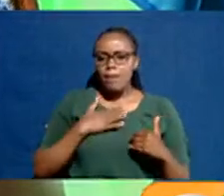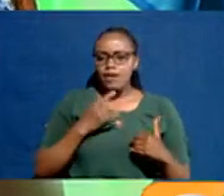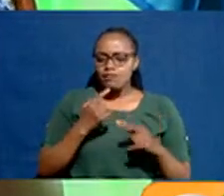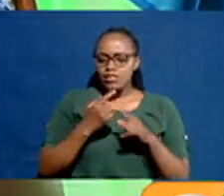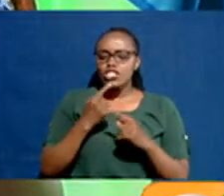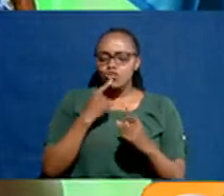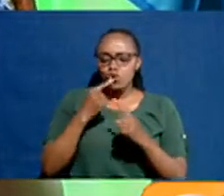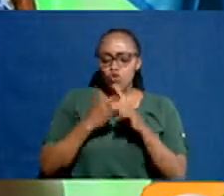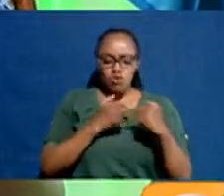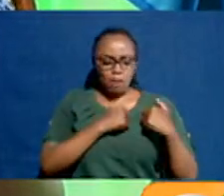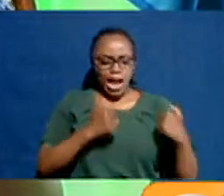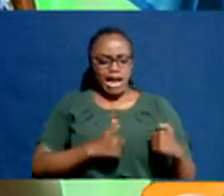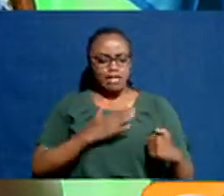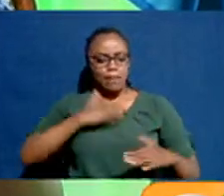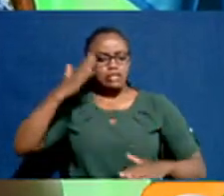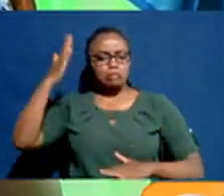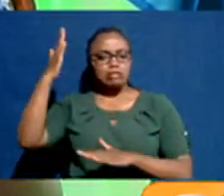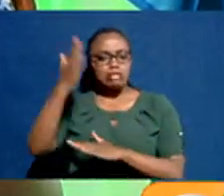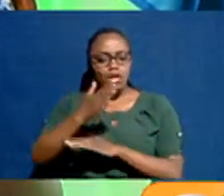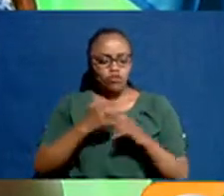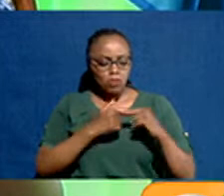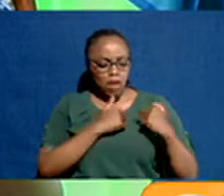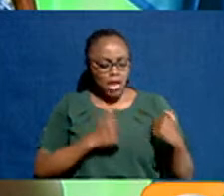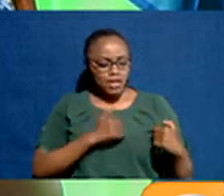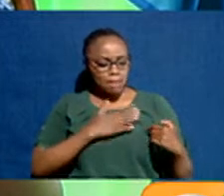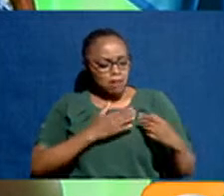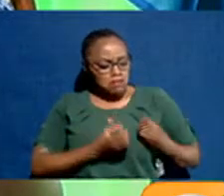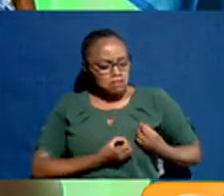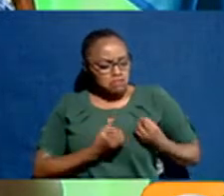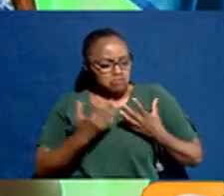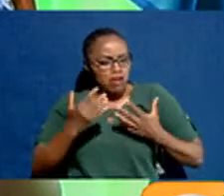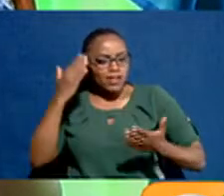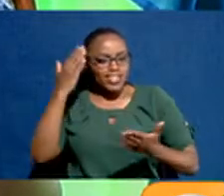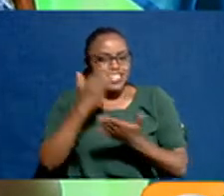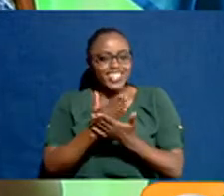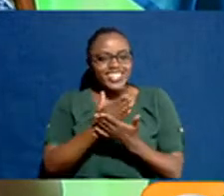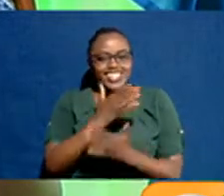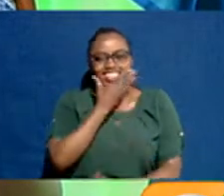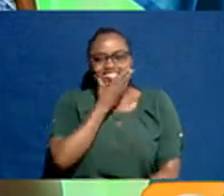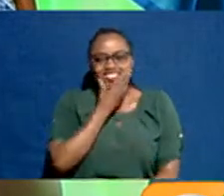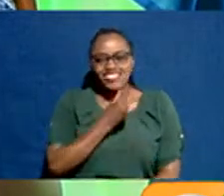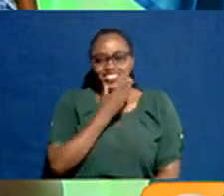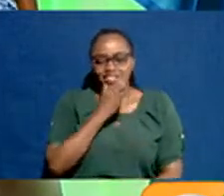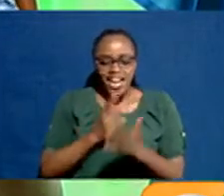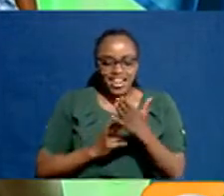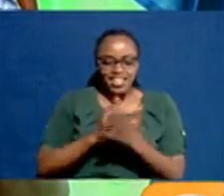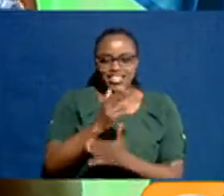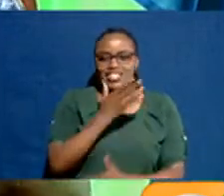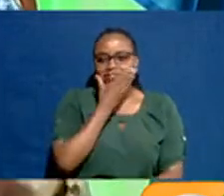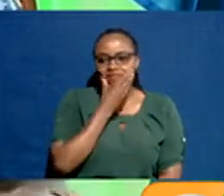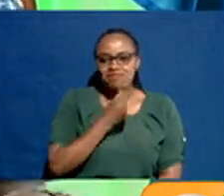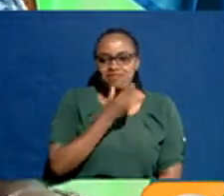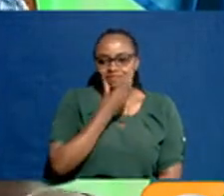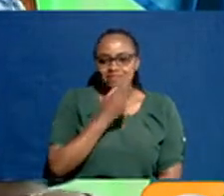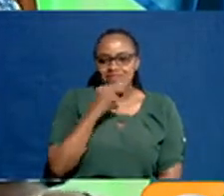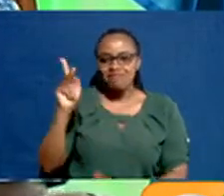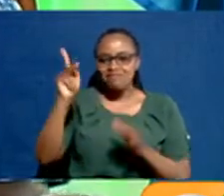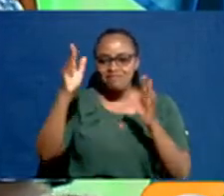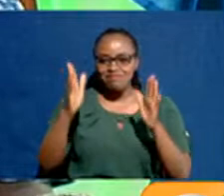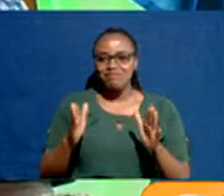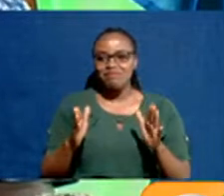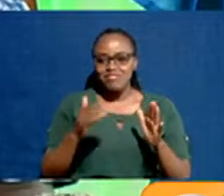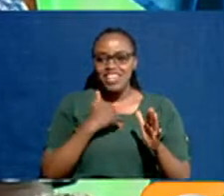my heart. I say what is in my heart. I'm a truthful man. I'm an honest man. Kenyans are not used